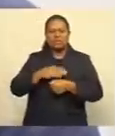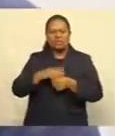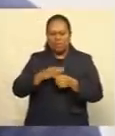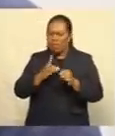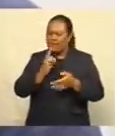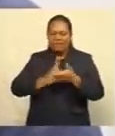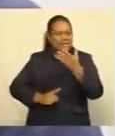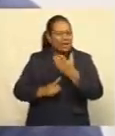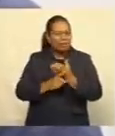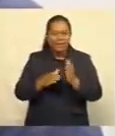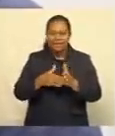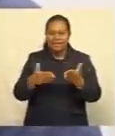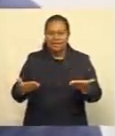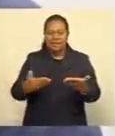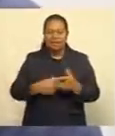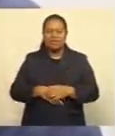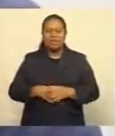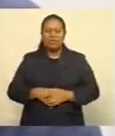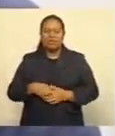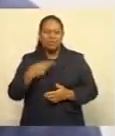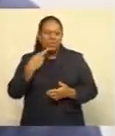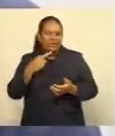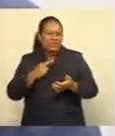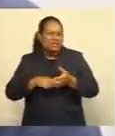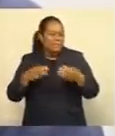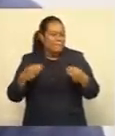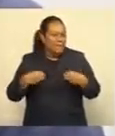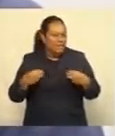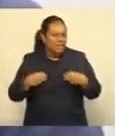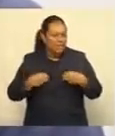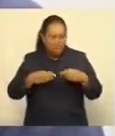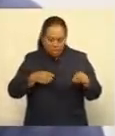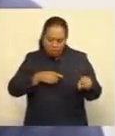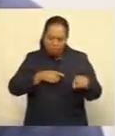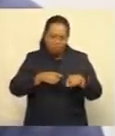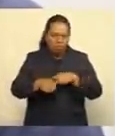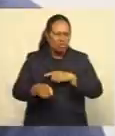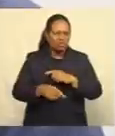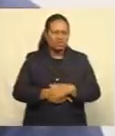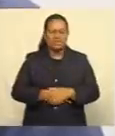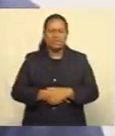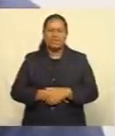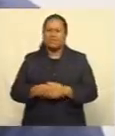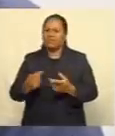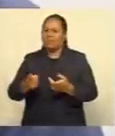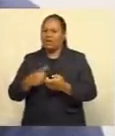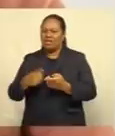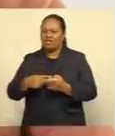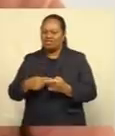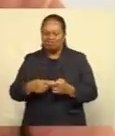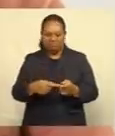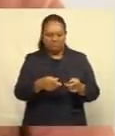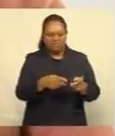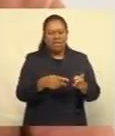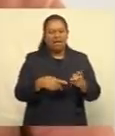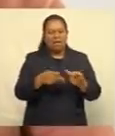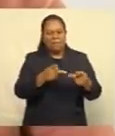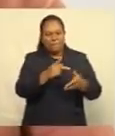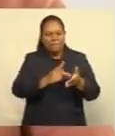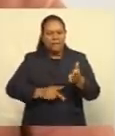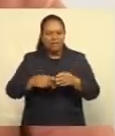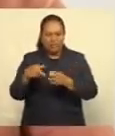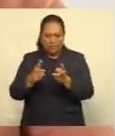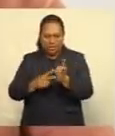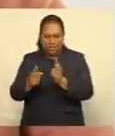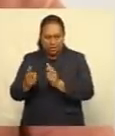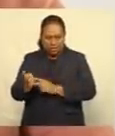operation status of registered businesses, particularly MSMEs in various parts of Fiji. That is what we